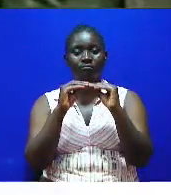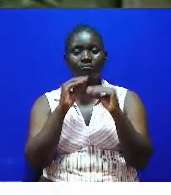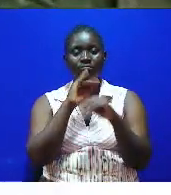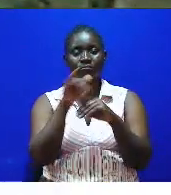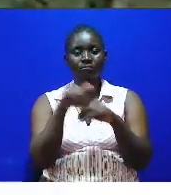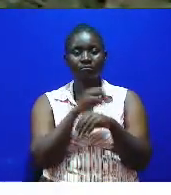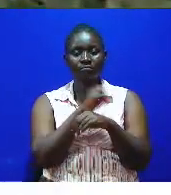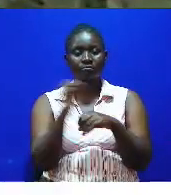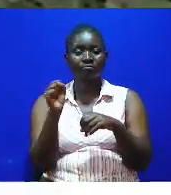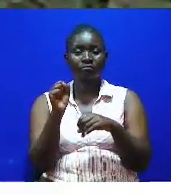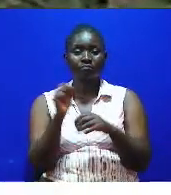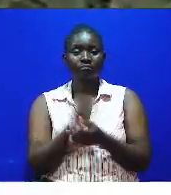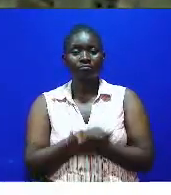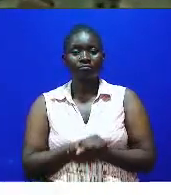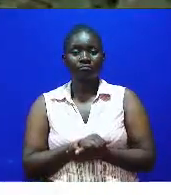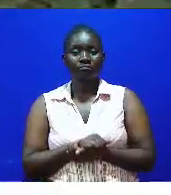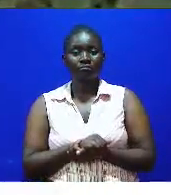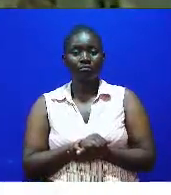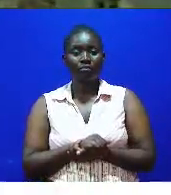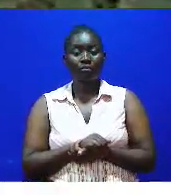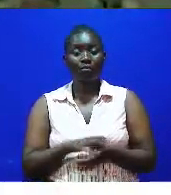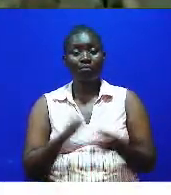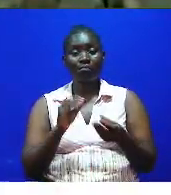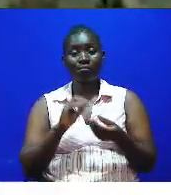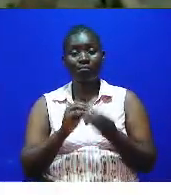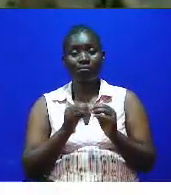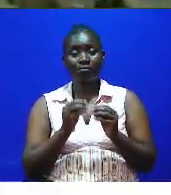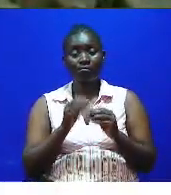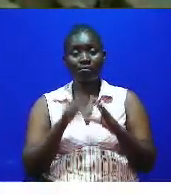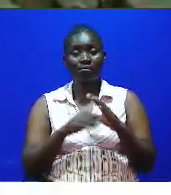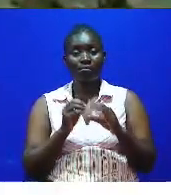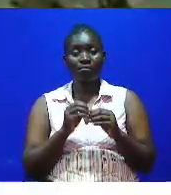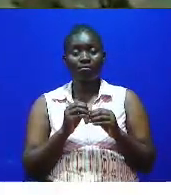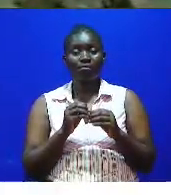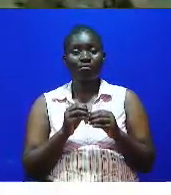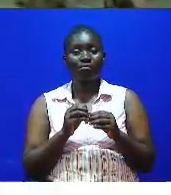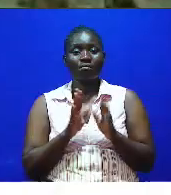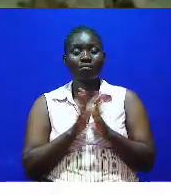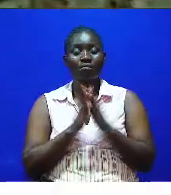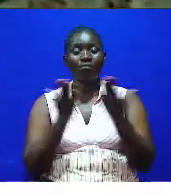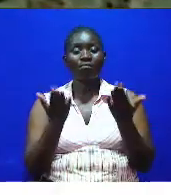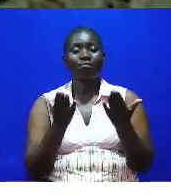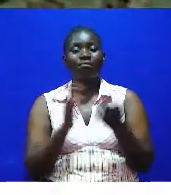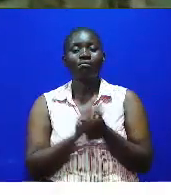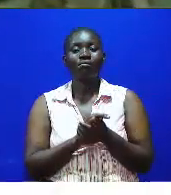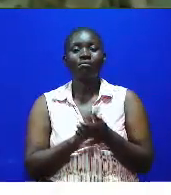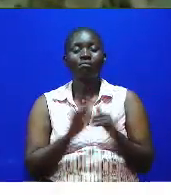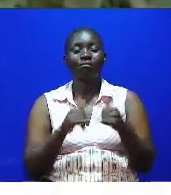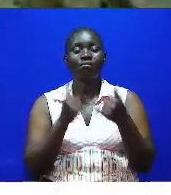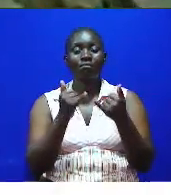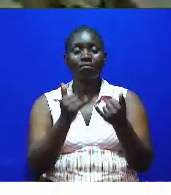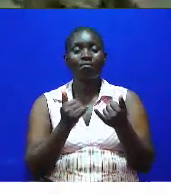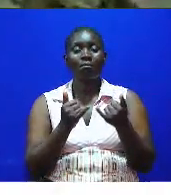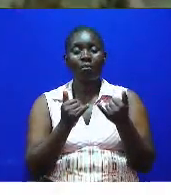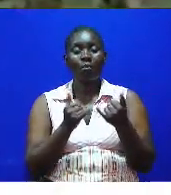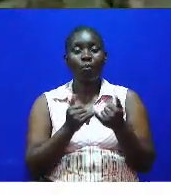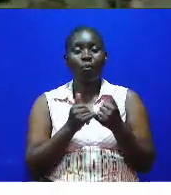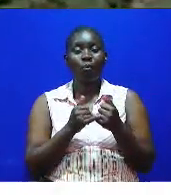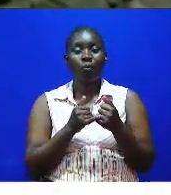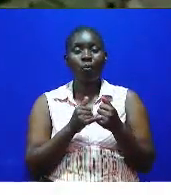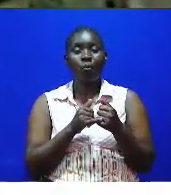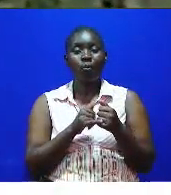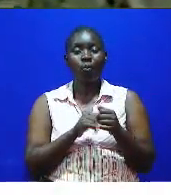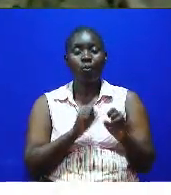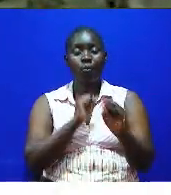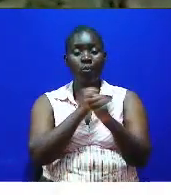is in the proposals chari kitu atse de seleta bilia so le kuna serikali bono asiko for serikali go save more